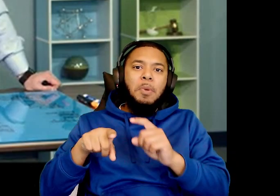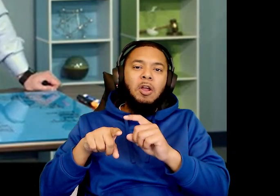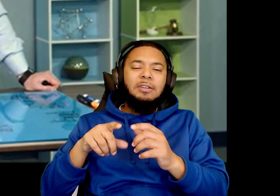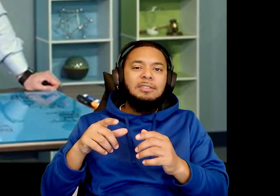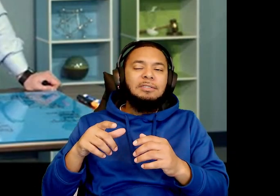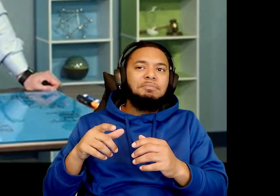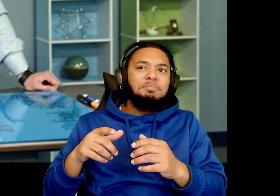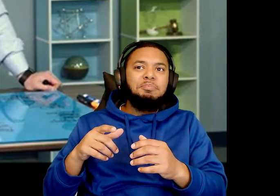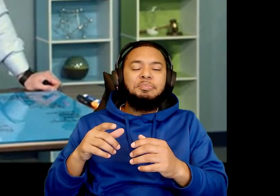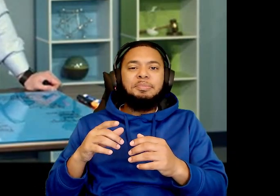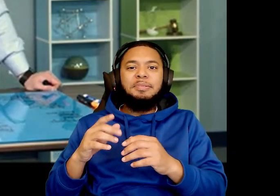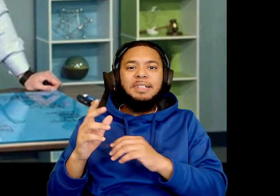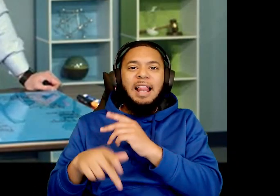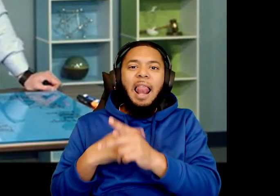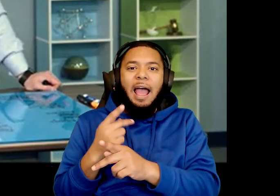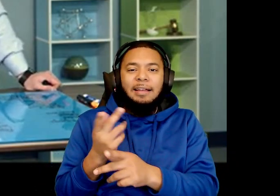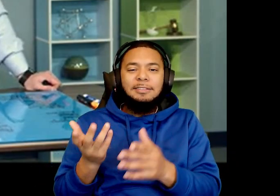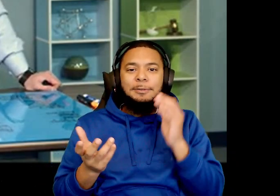for like